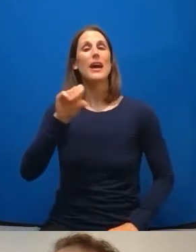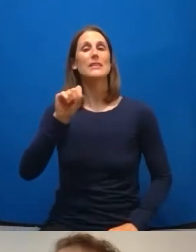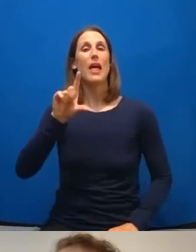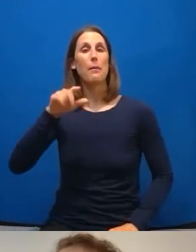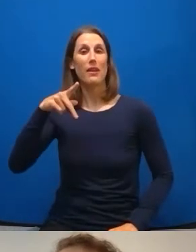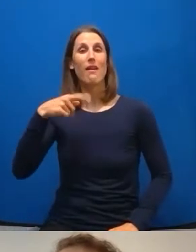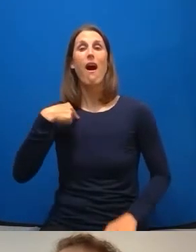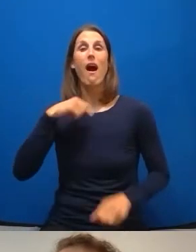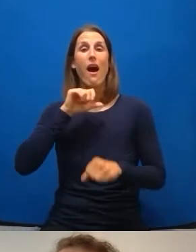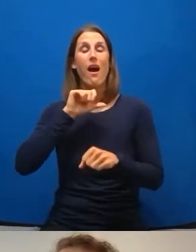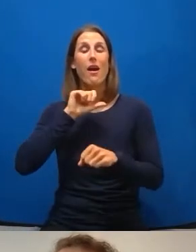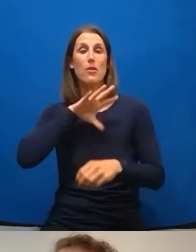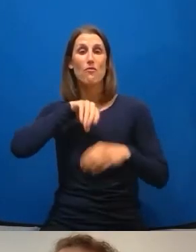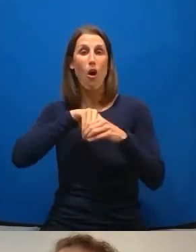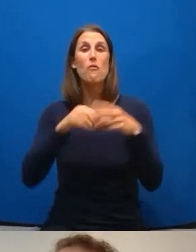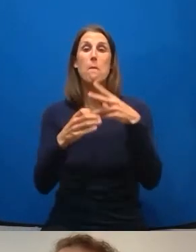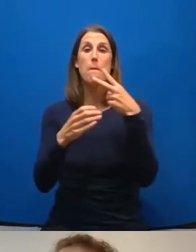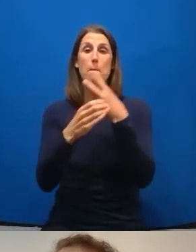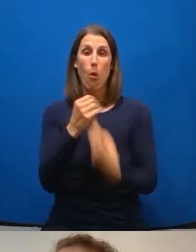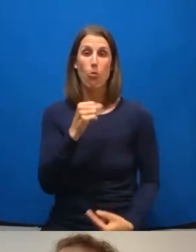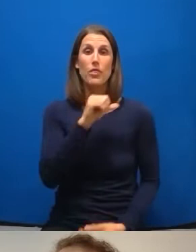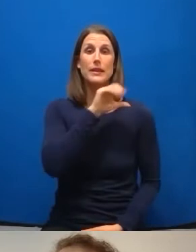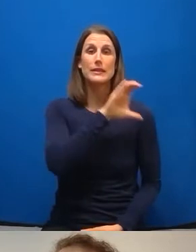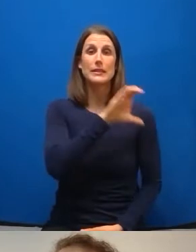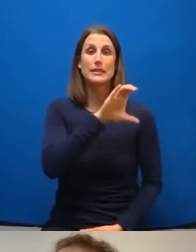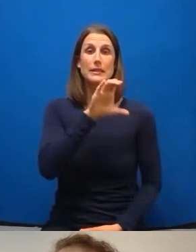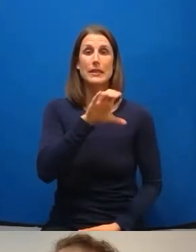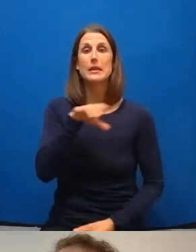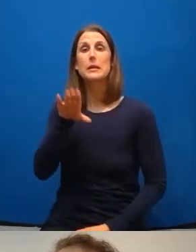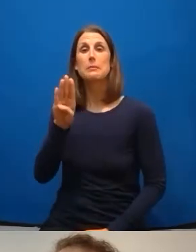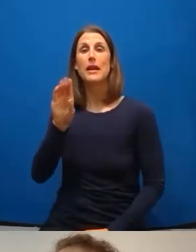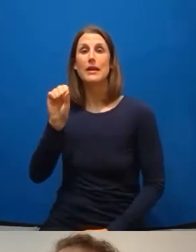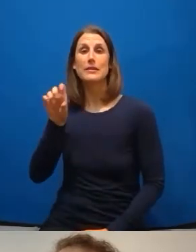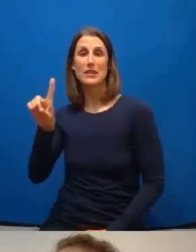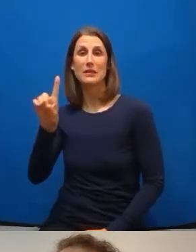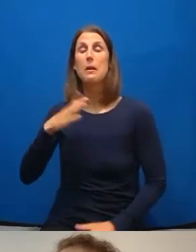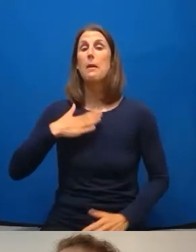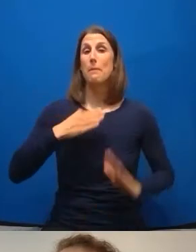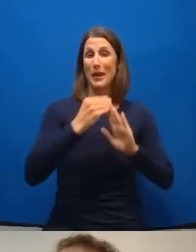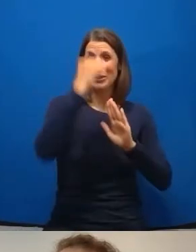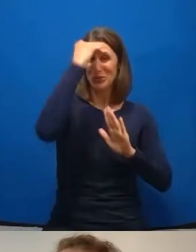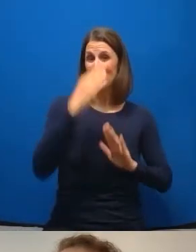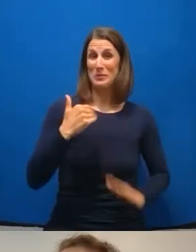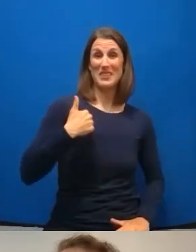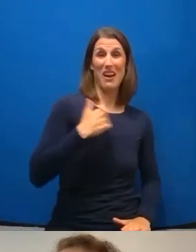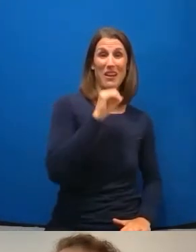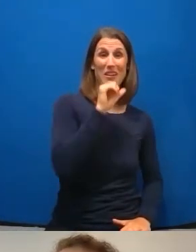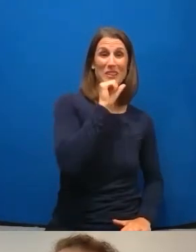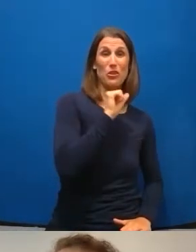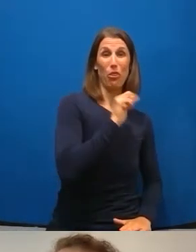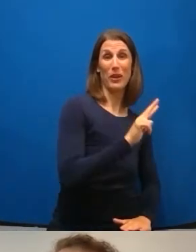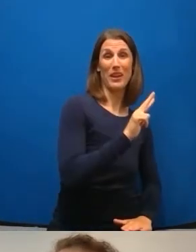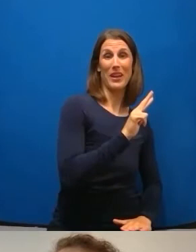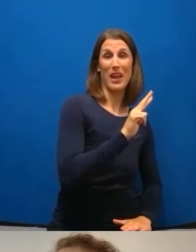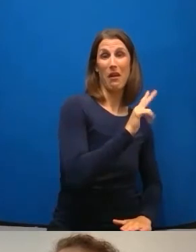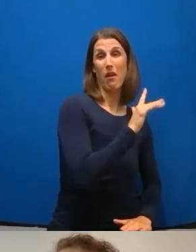as BSD. My students are, the youngest is 3 and the oldest is 21. And